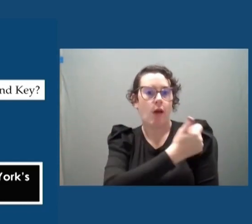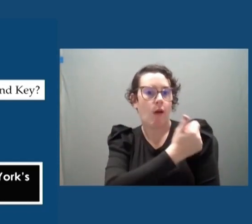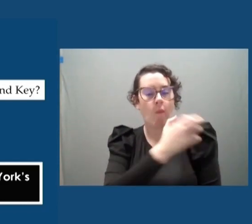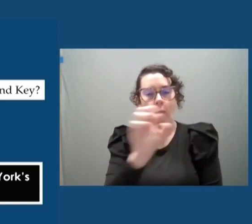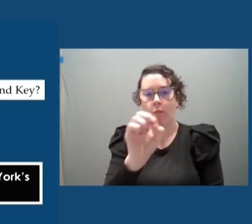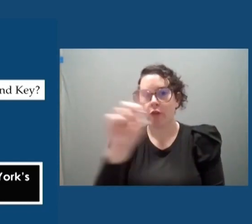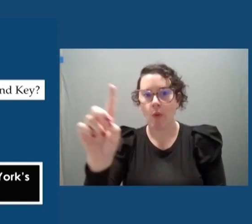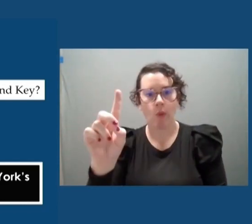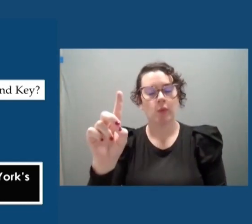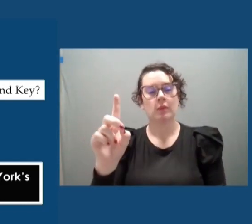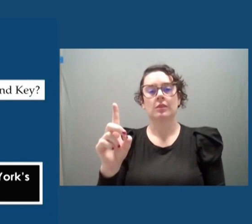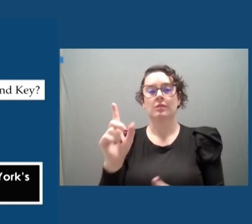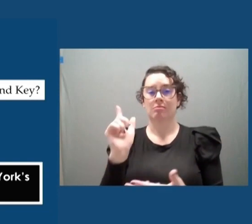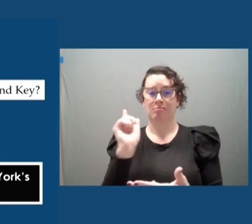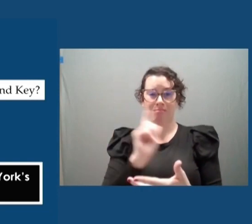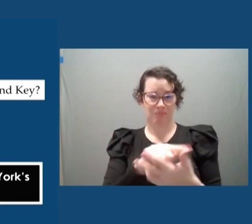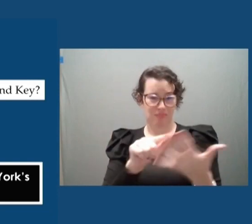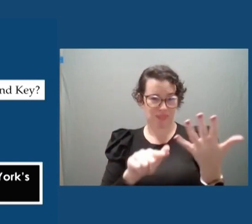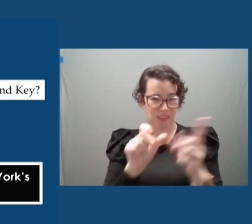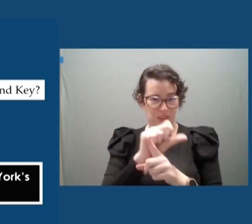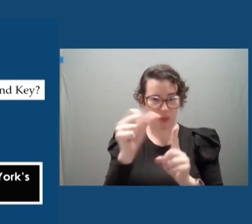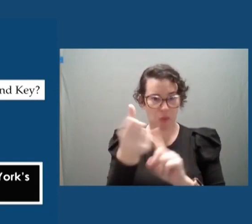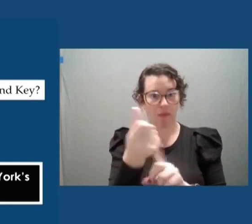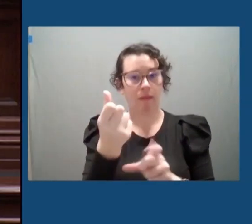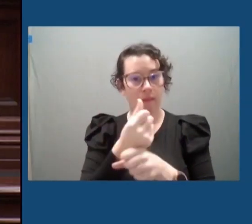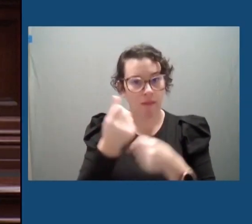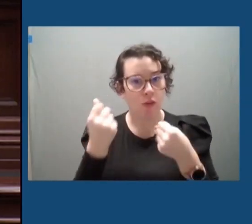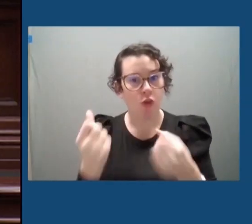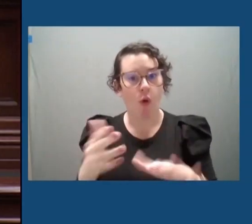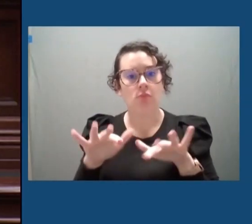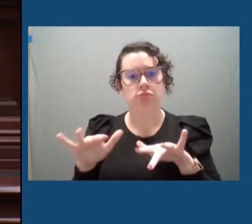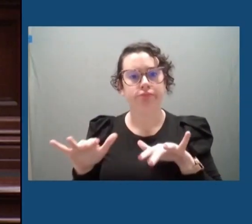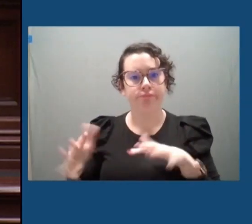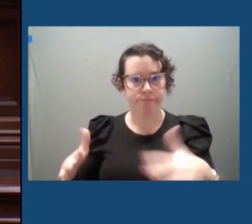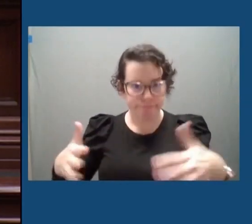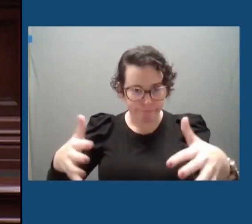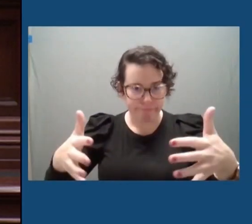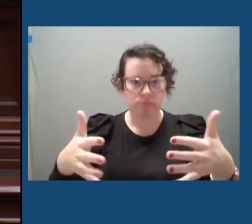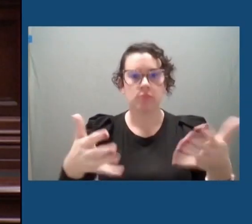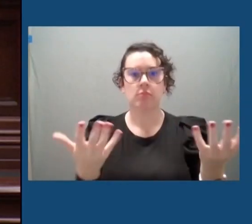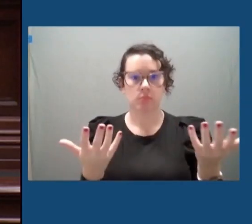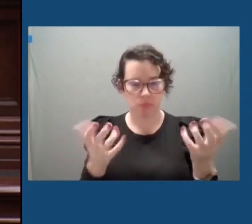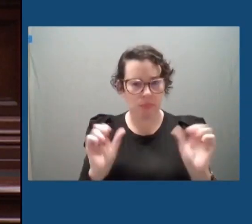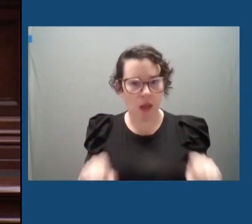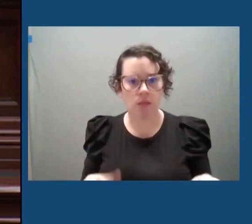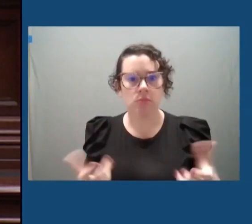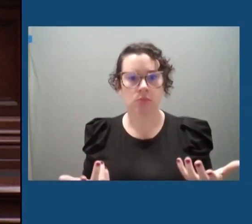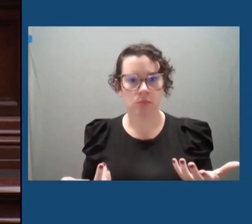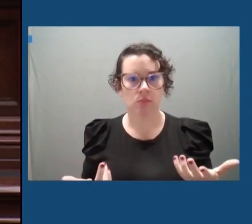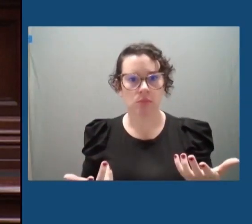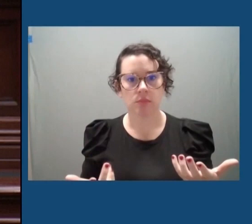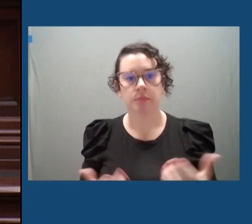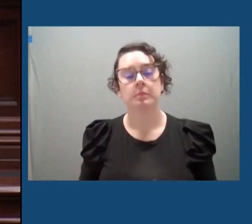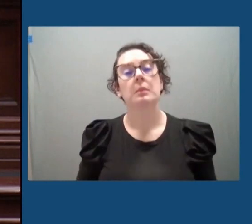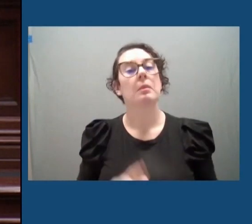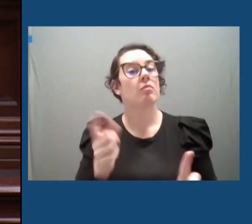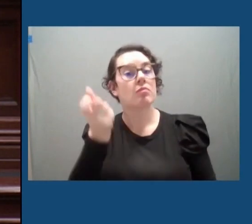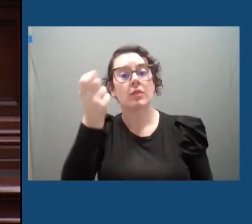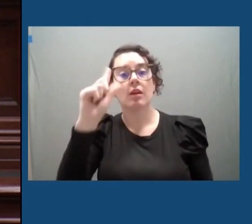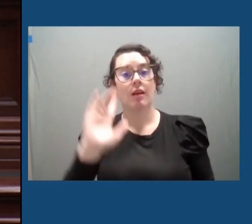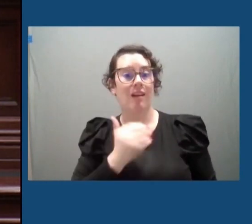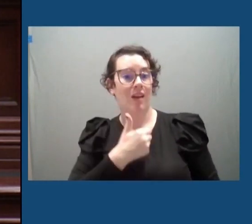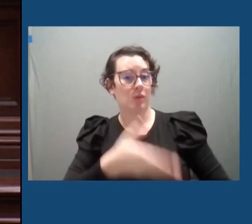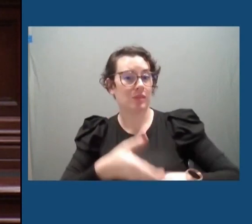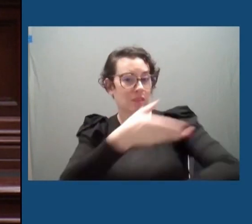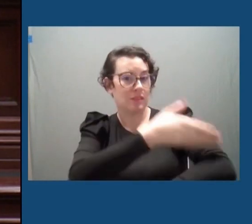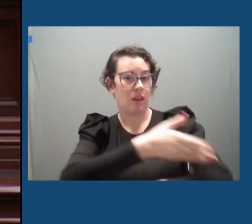Episodes like these can cause an atmosphere of anxiety in our communities. But our success in driving